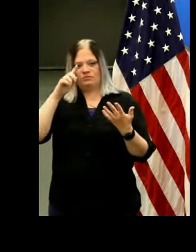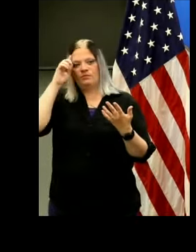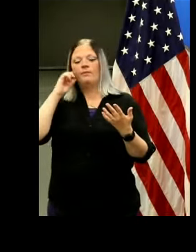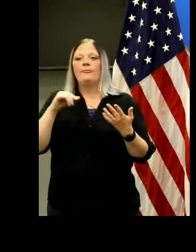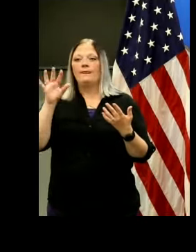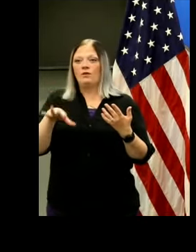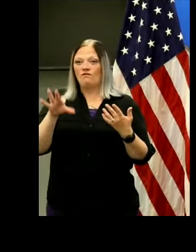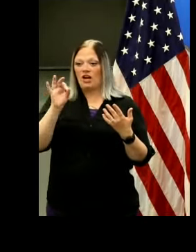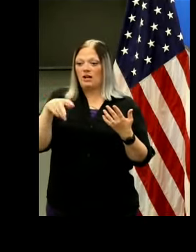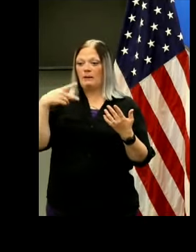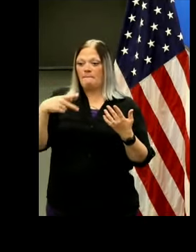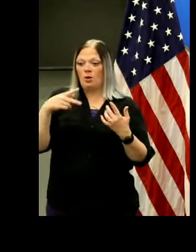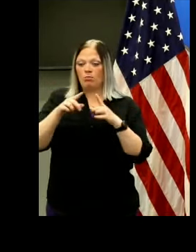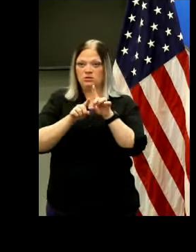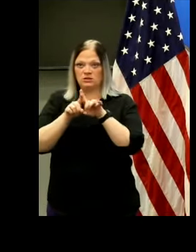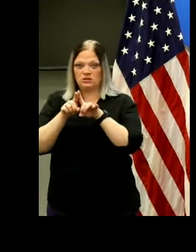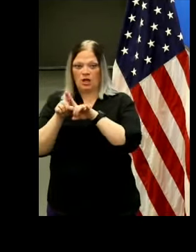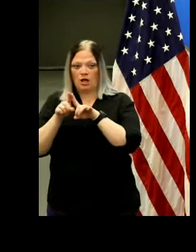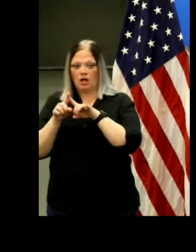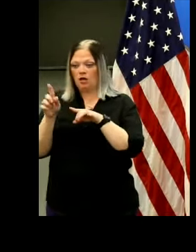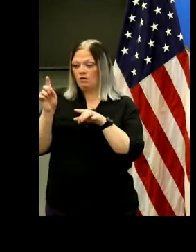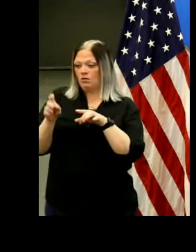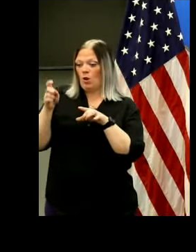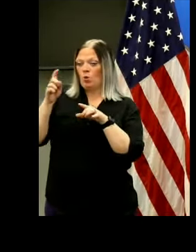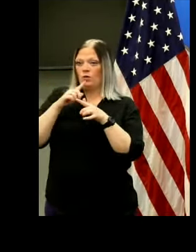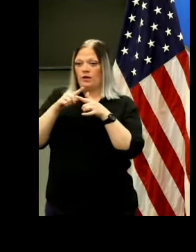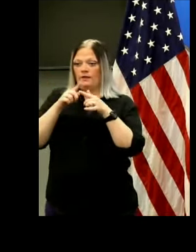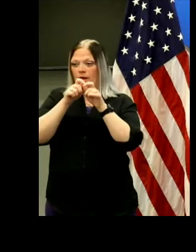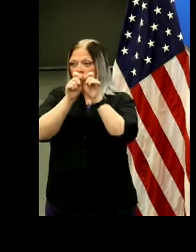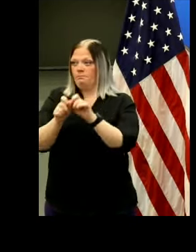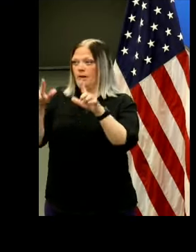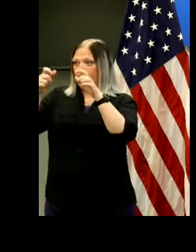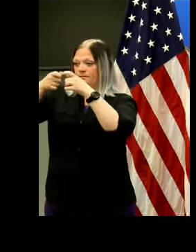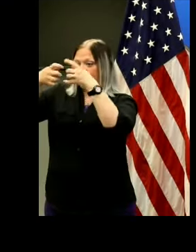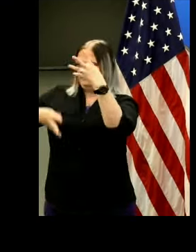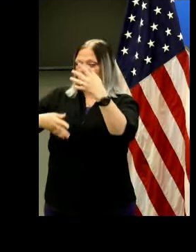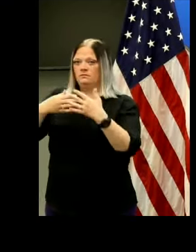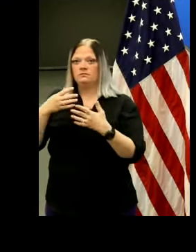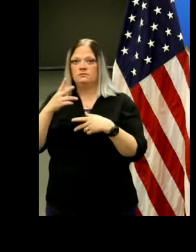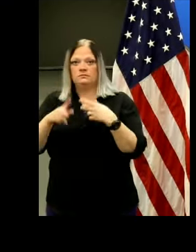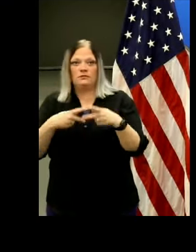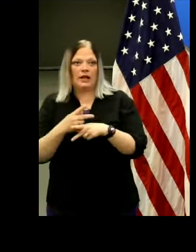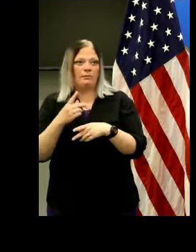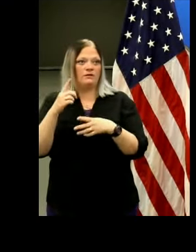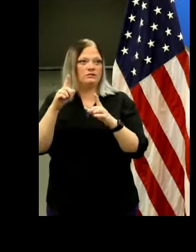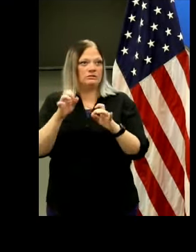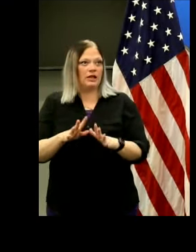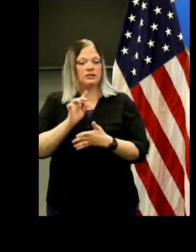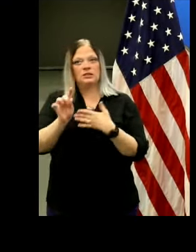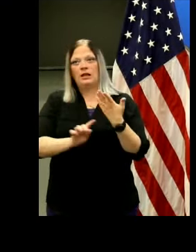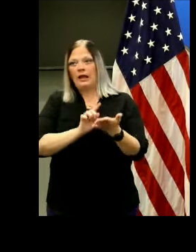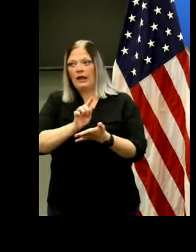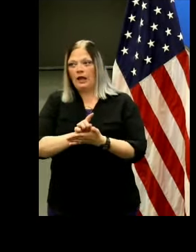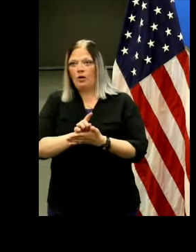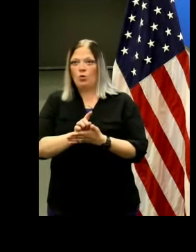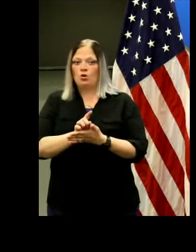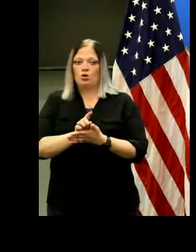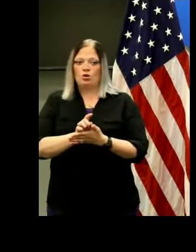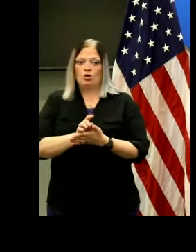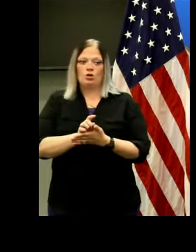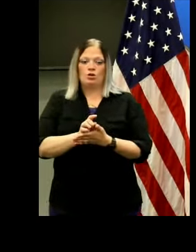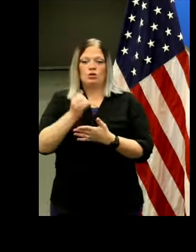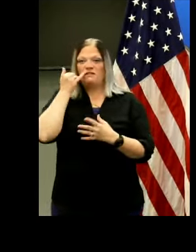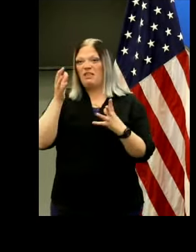purple stars, and it will see a pop-up window listing the type of testing done, the hours of operation, whether they